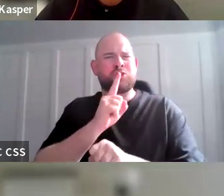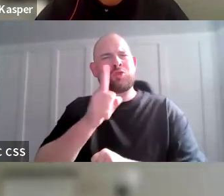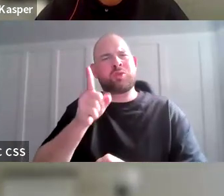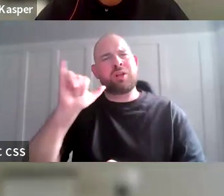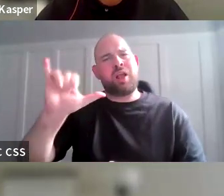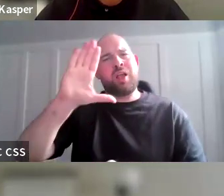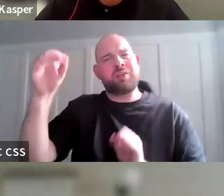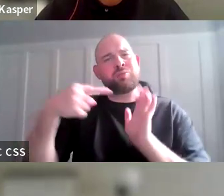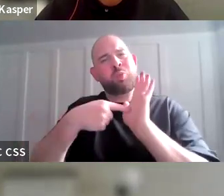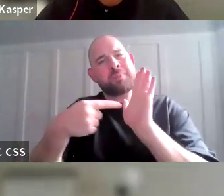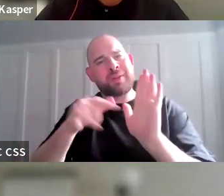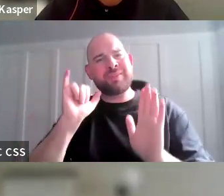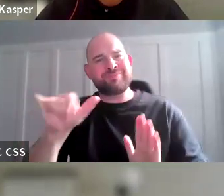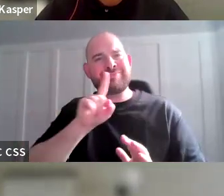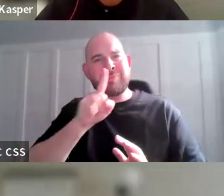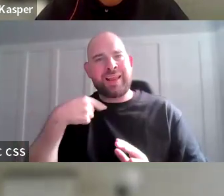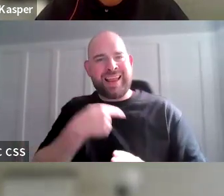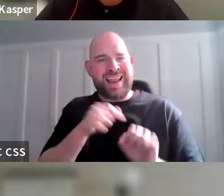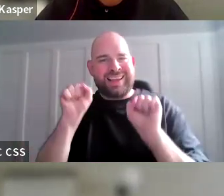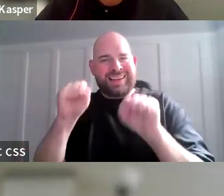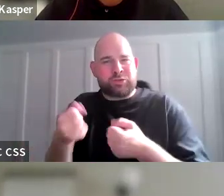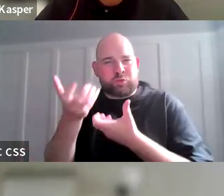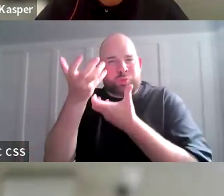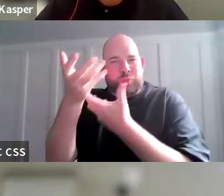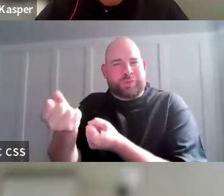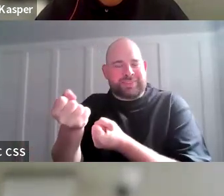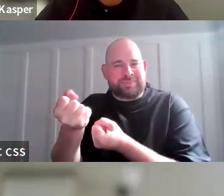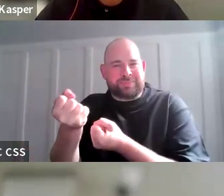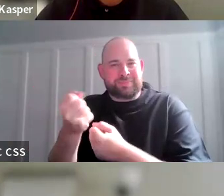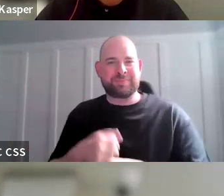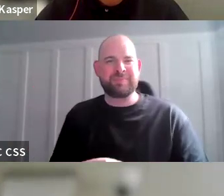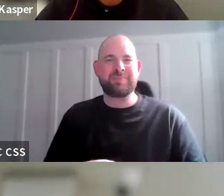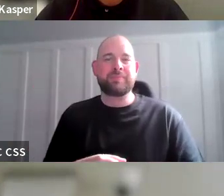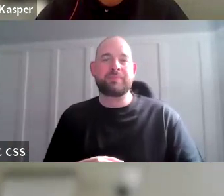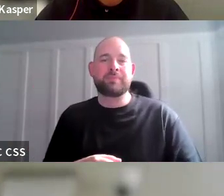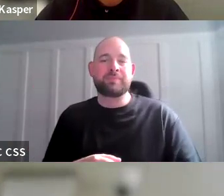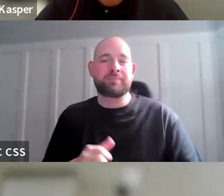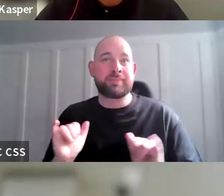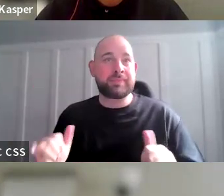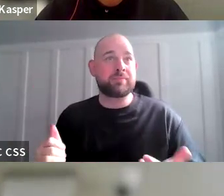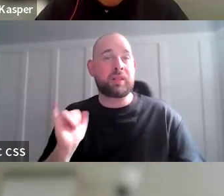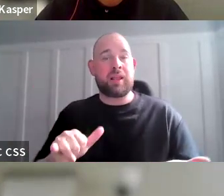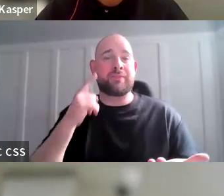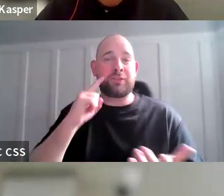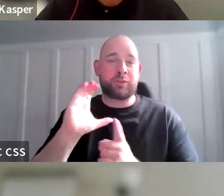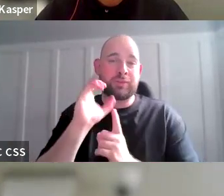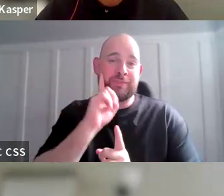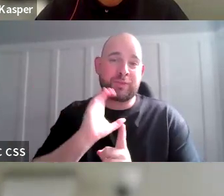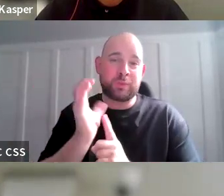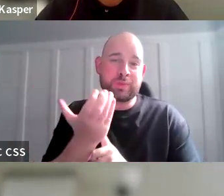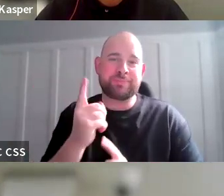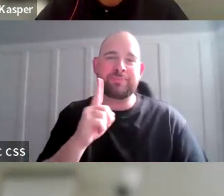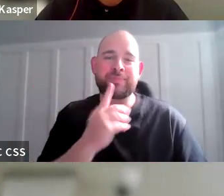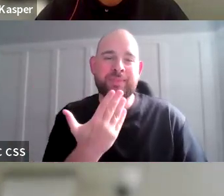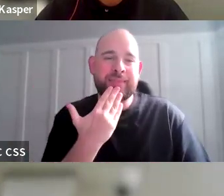with deaf individuals out in the community? Are they aware of deaf culture and very specific things that we would need for whatever product or service